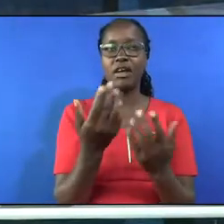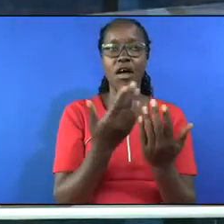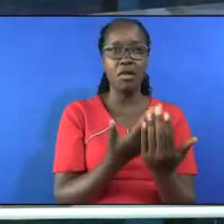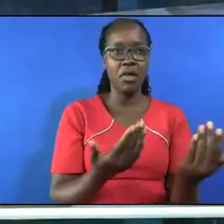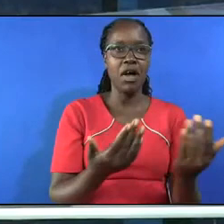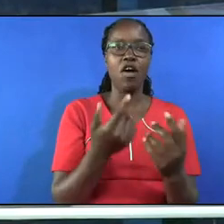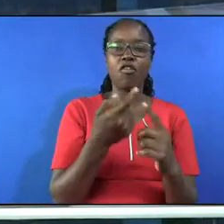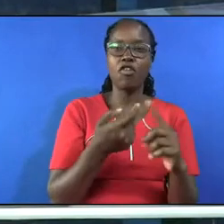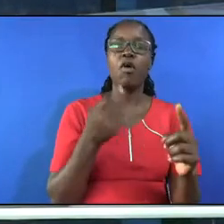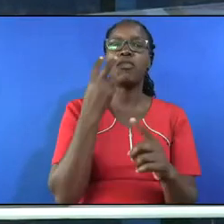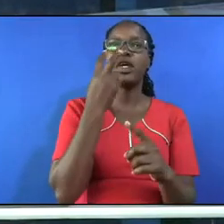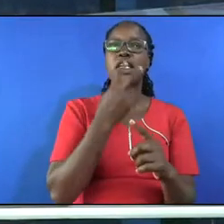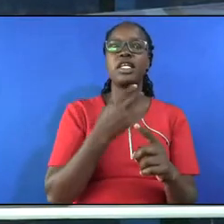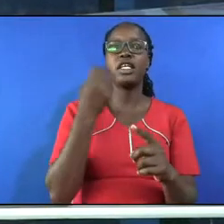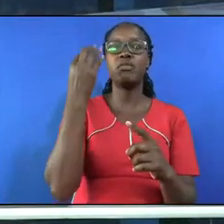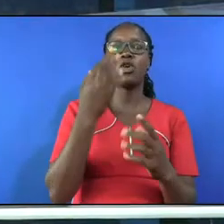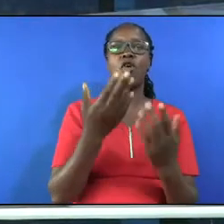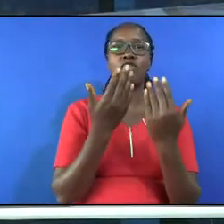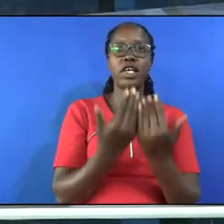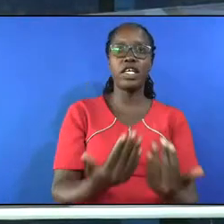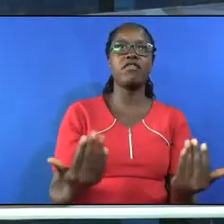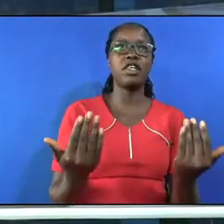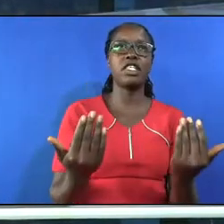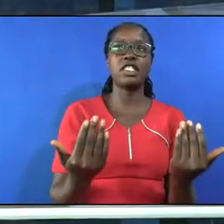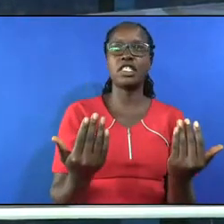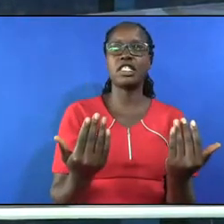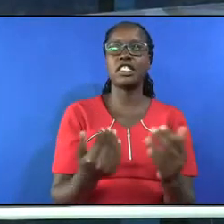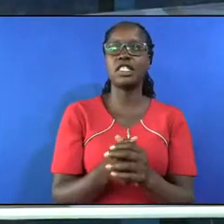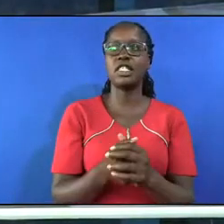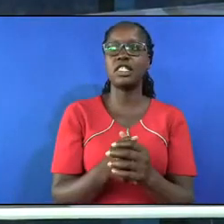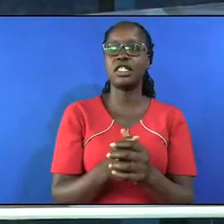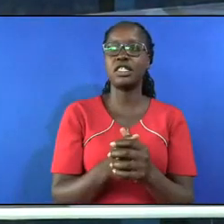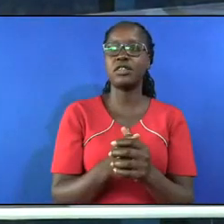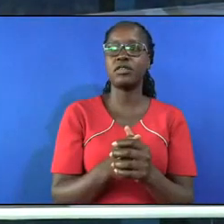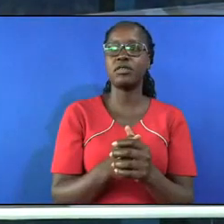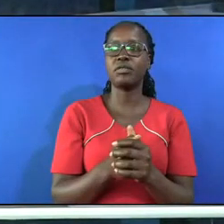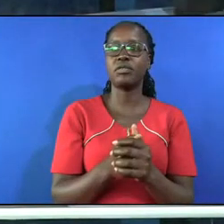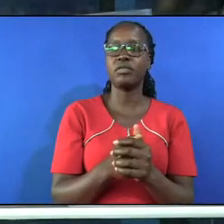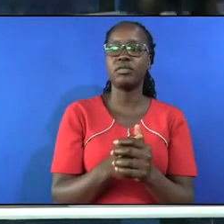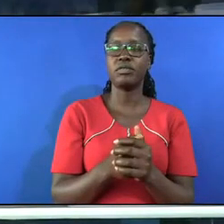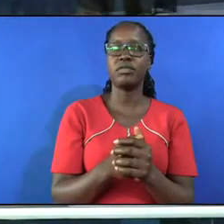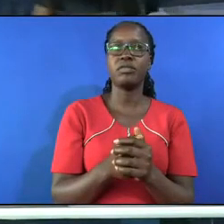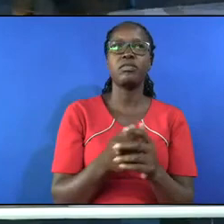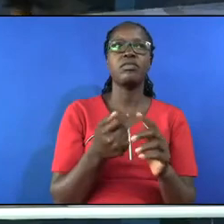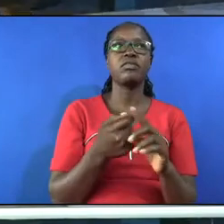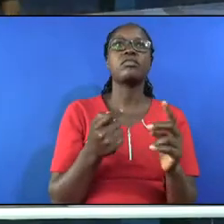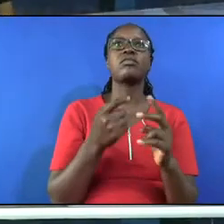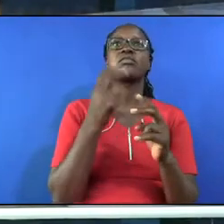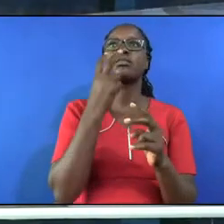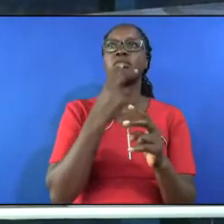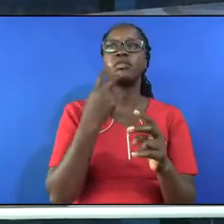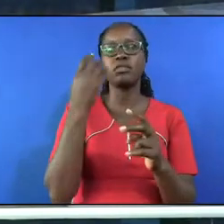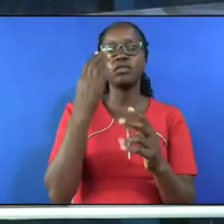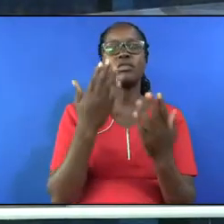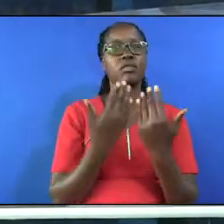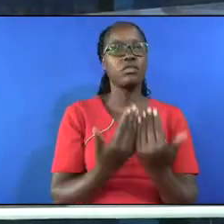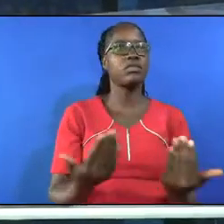infants. Let's go. From the lips of infants. Amen. Church, what is our sermon title?